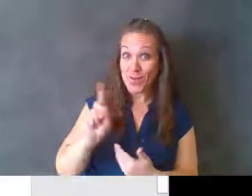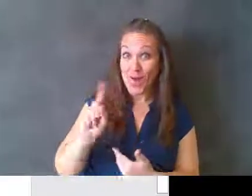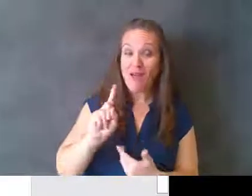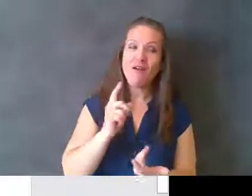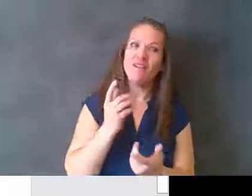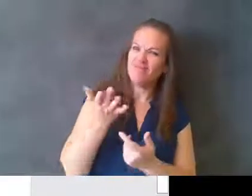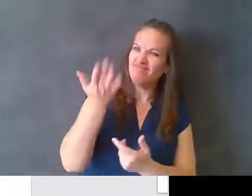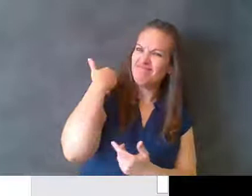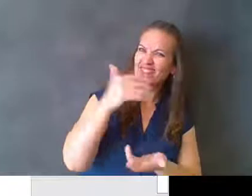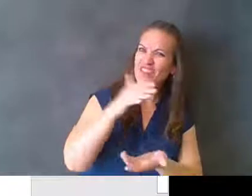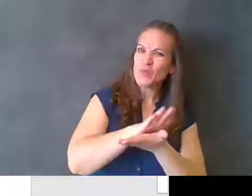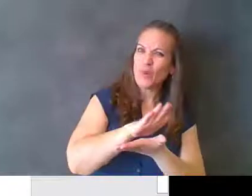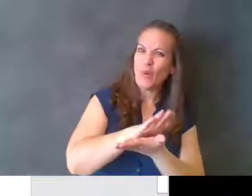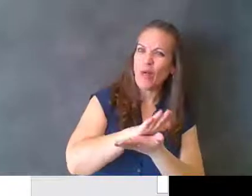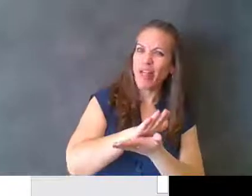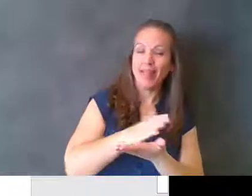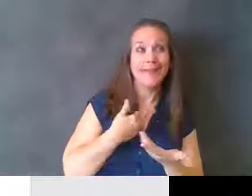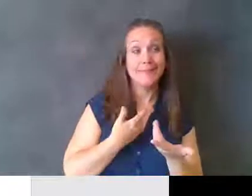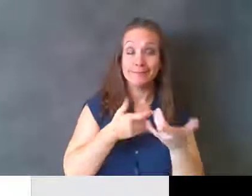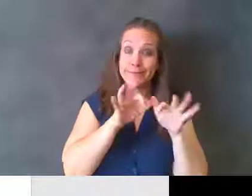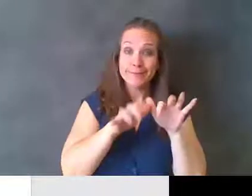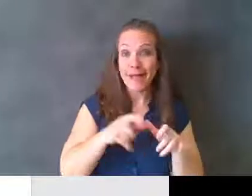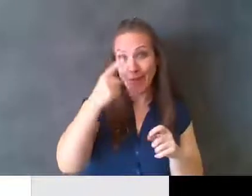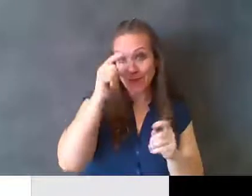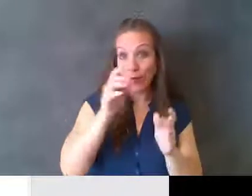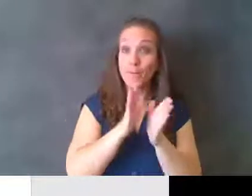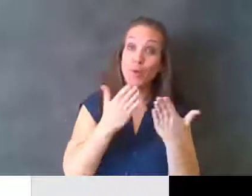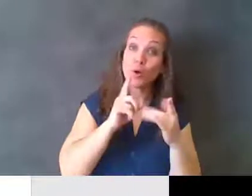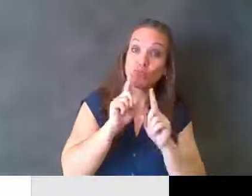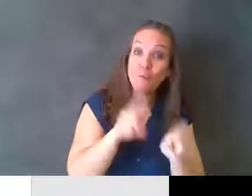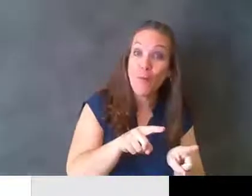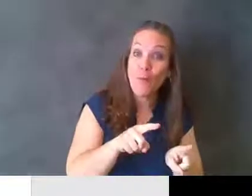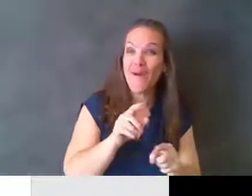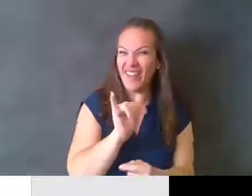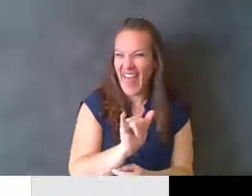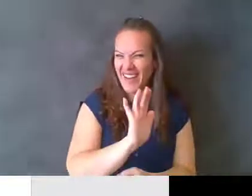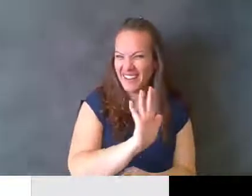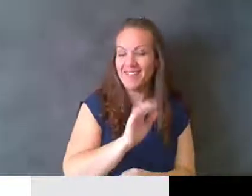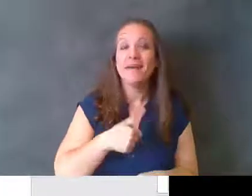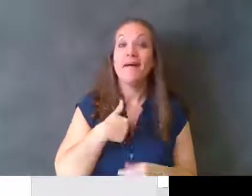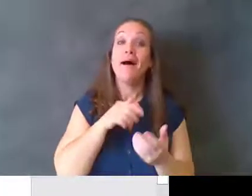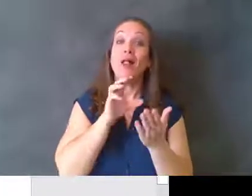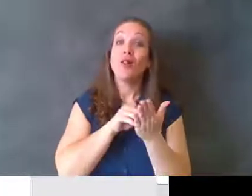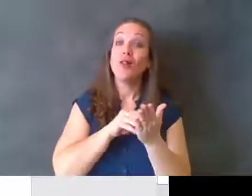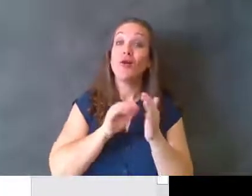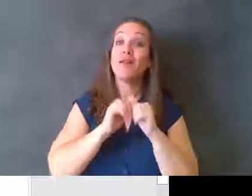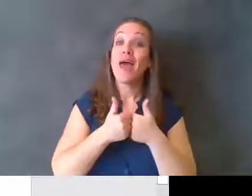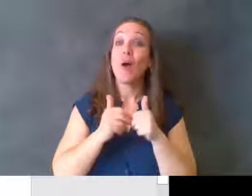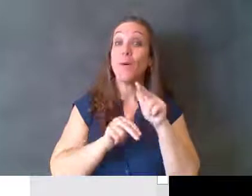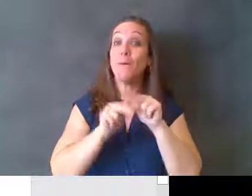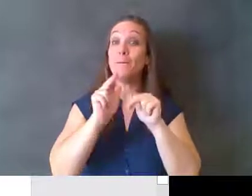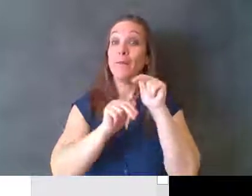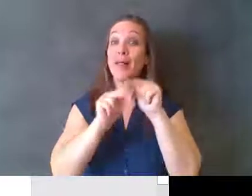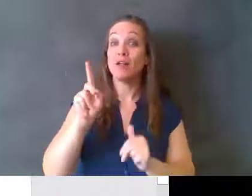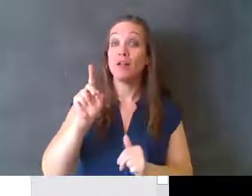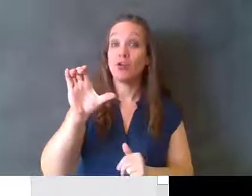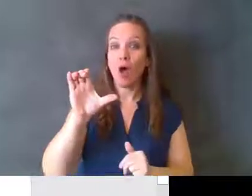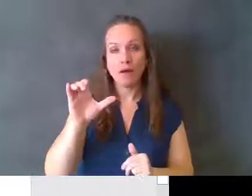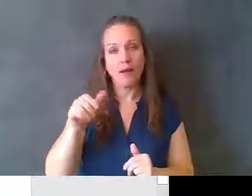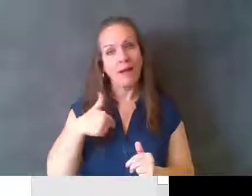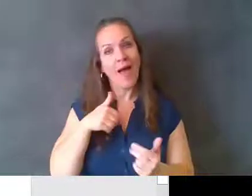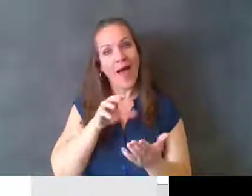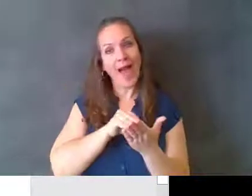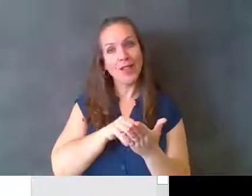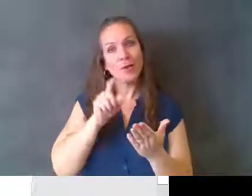school is what I was originally learning to use Word for. And when I learned to make a document, I learned to visually format my